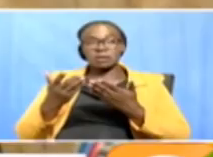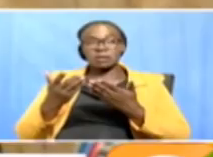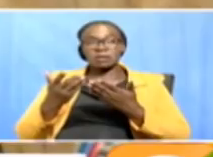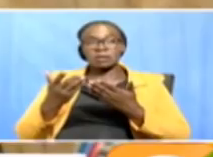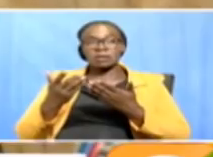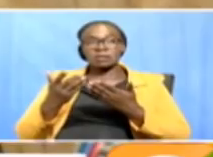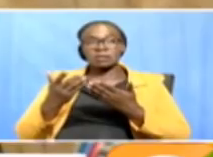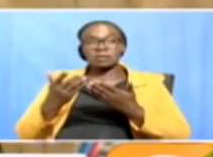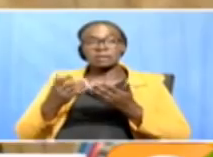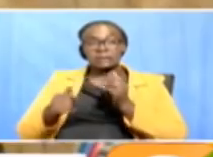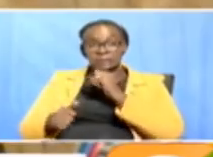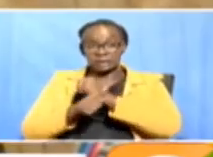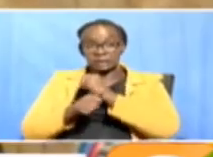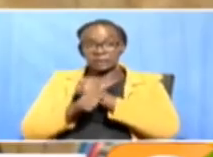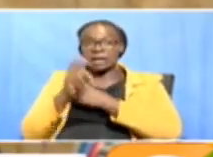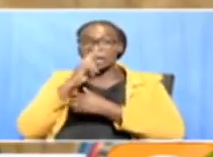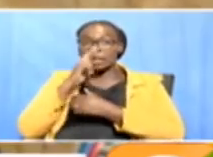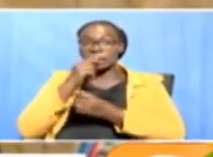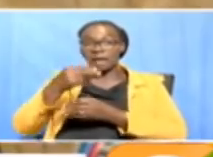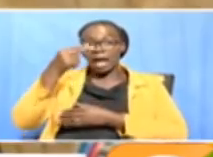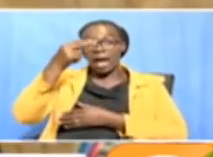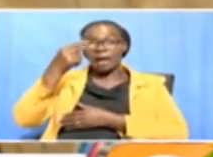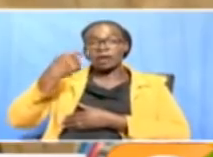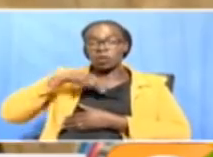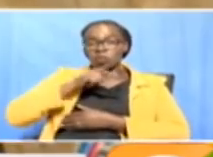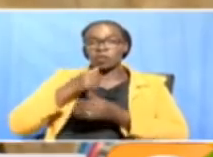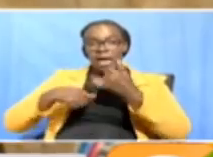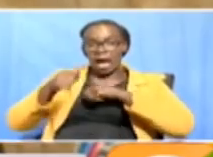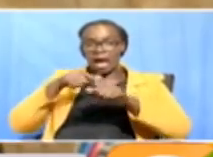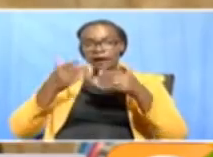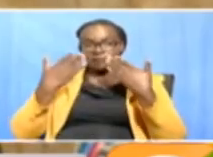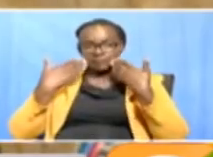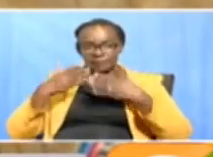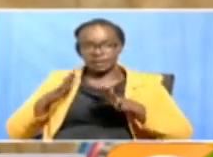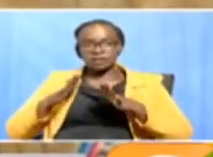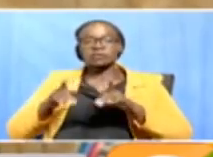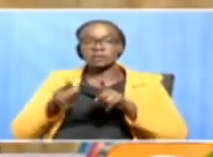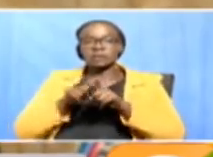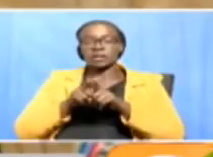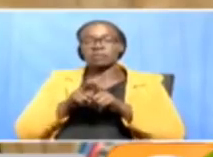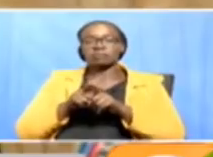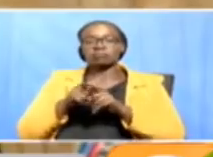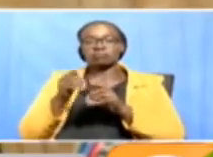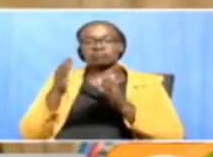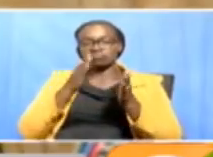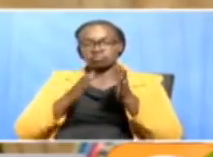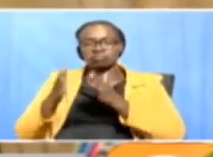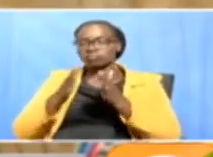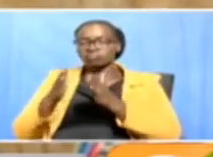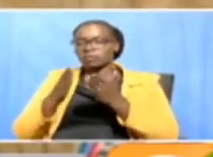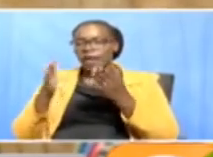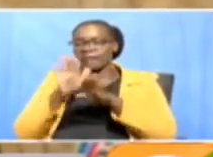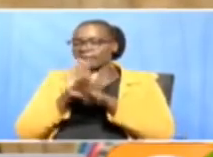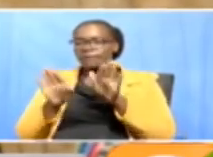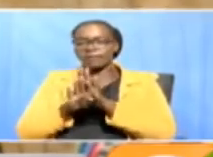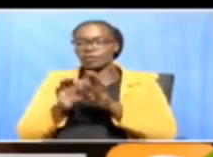they are more volatile, but we have taken actions and we have taken measures in those areas.